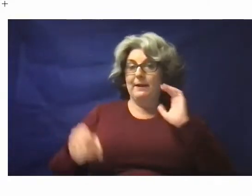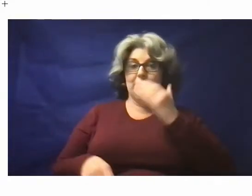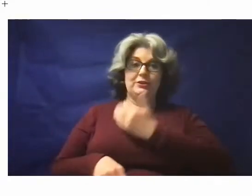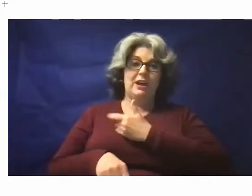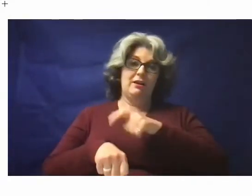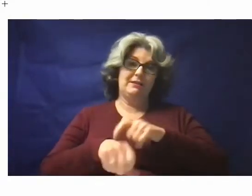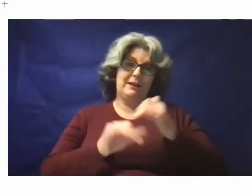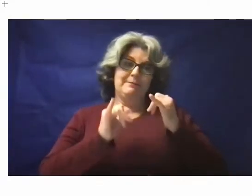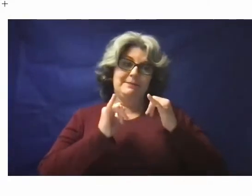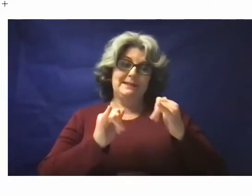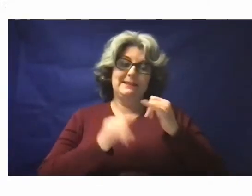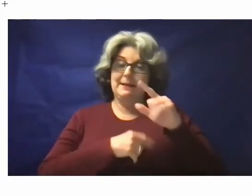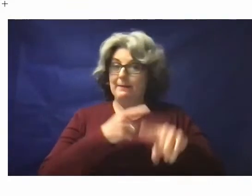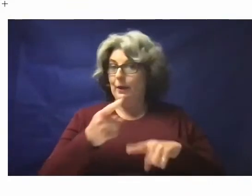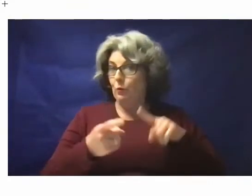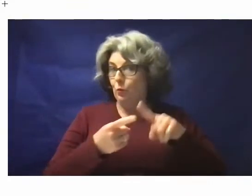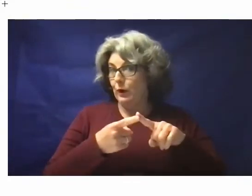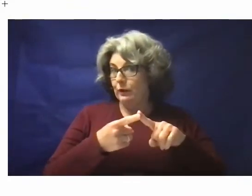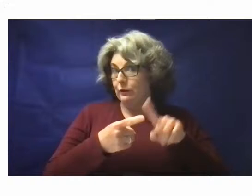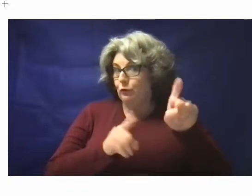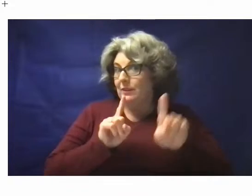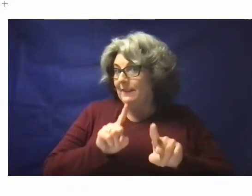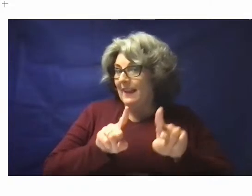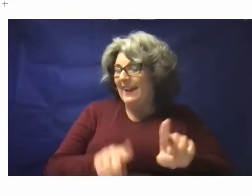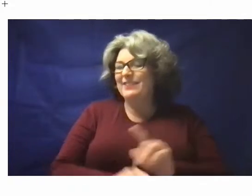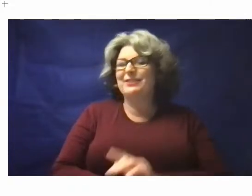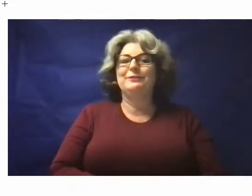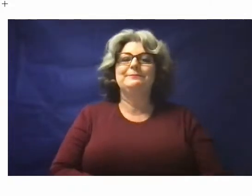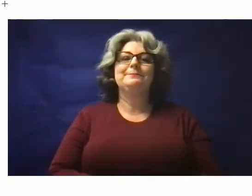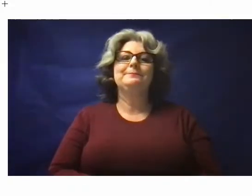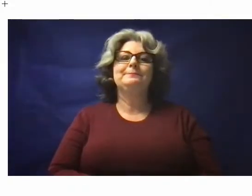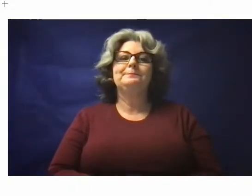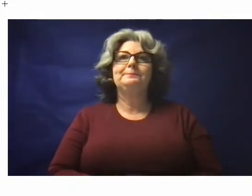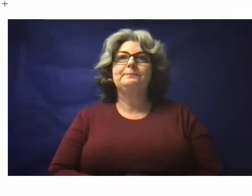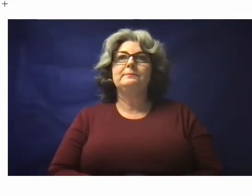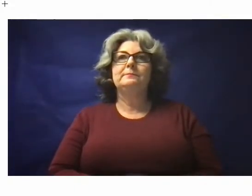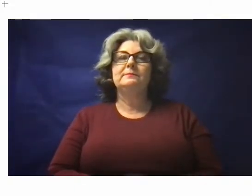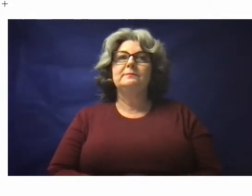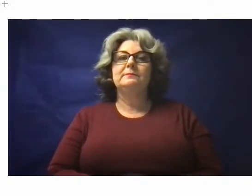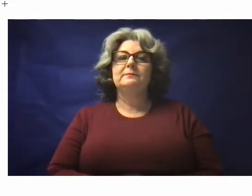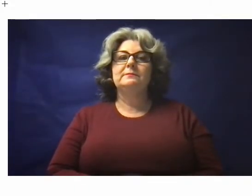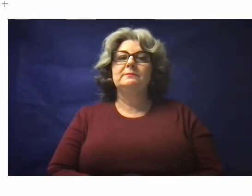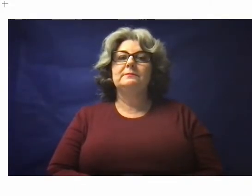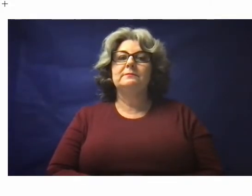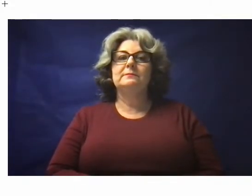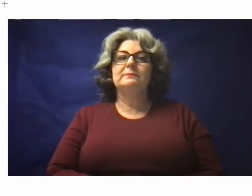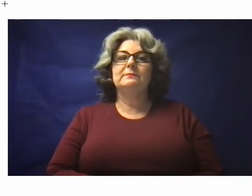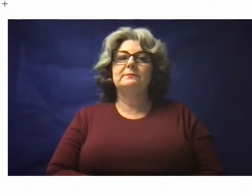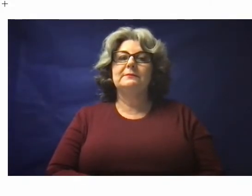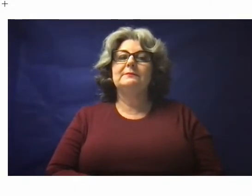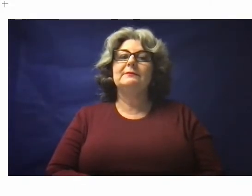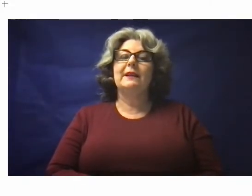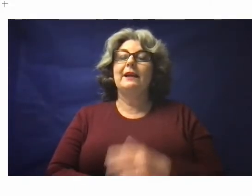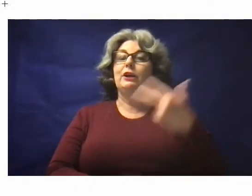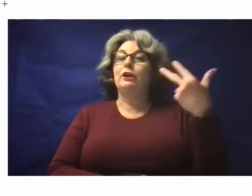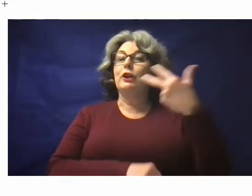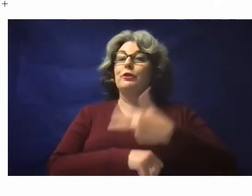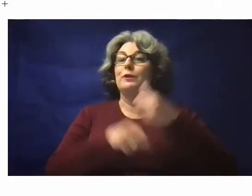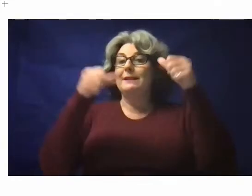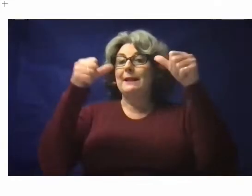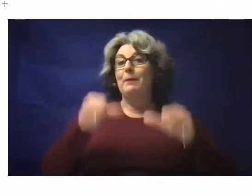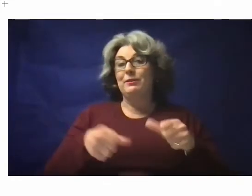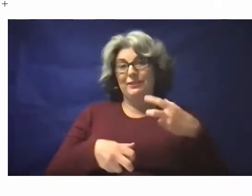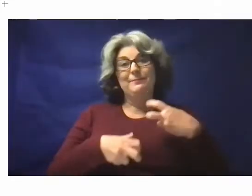in when do you need the answer. And yes, it would be tough on a 3-day poster. Yes, and I think